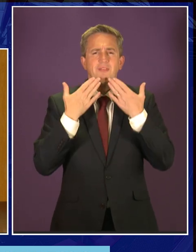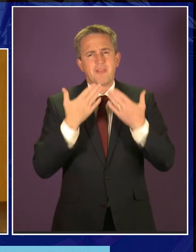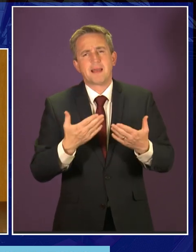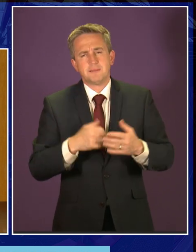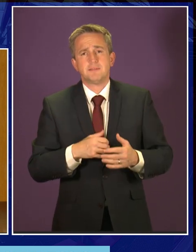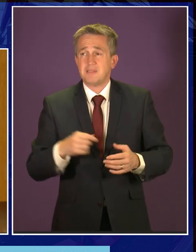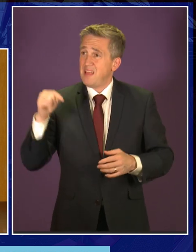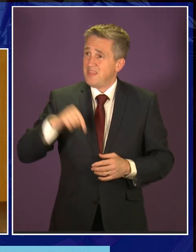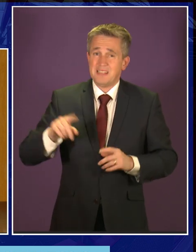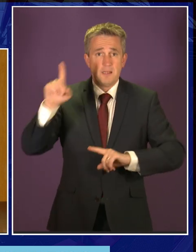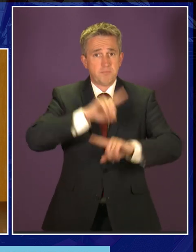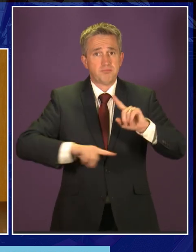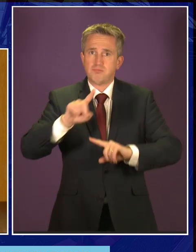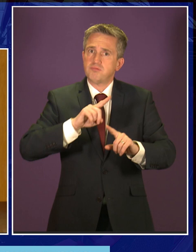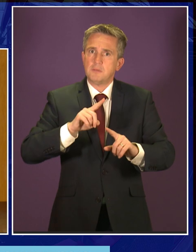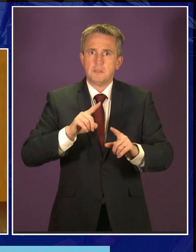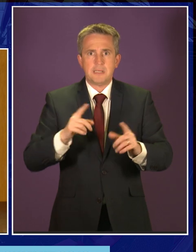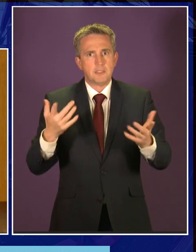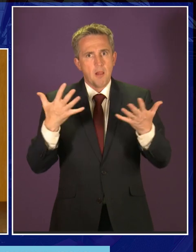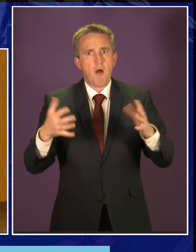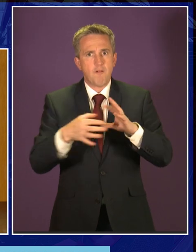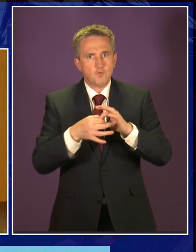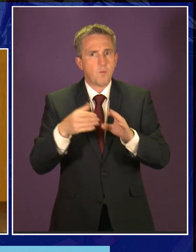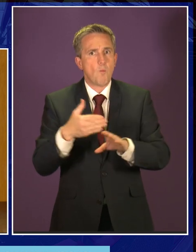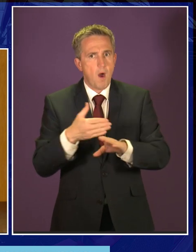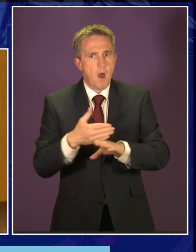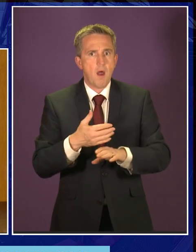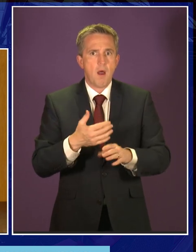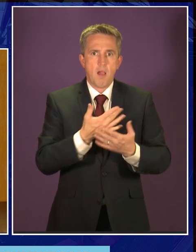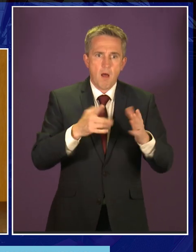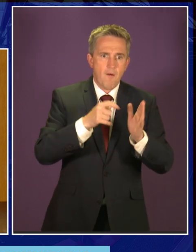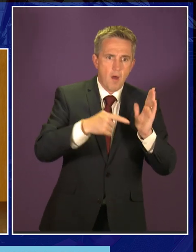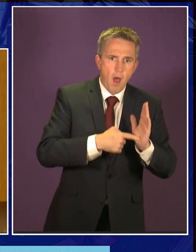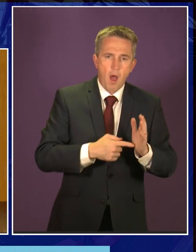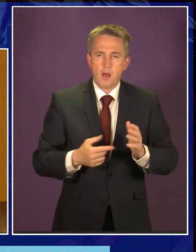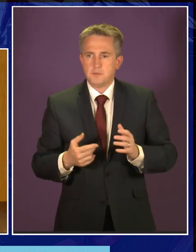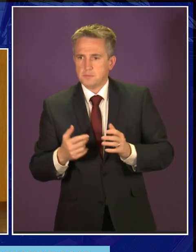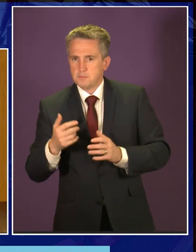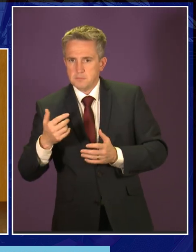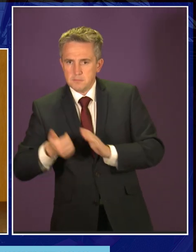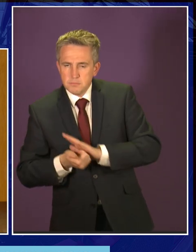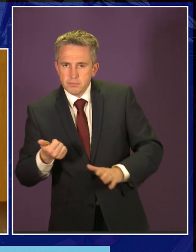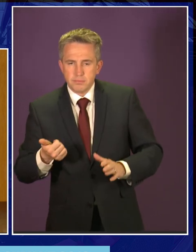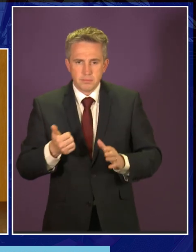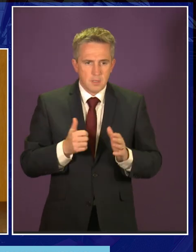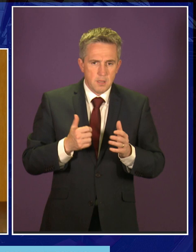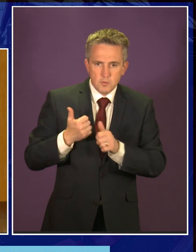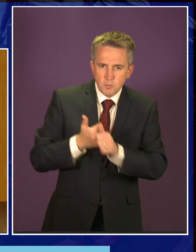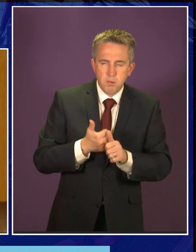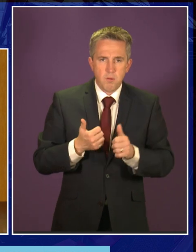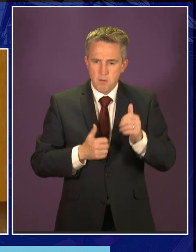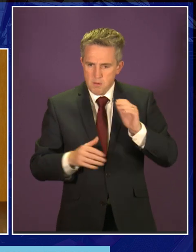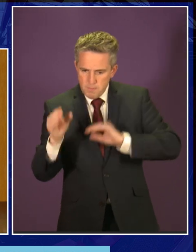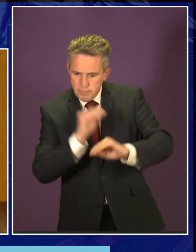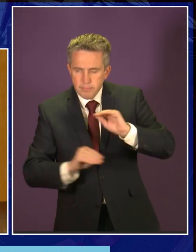summit like this is a co-production. A huge amount of art, engineering, energy, effort, and cooperation has